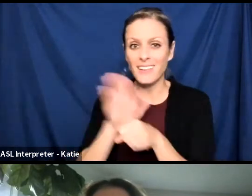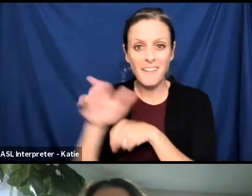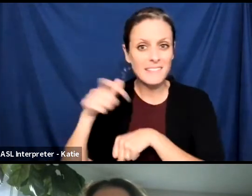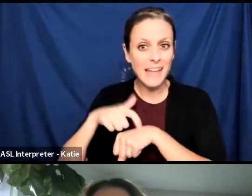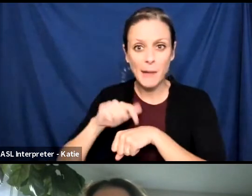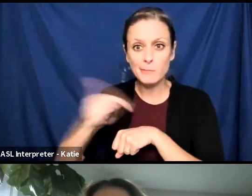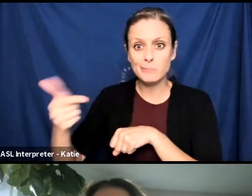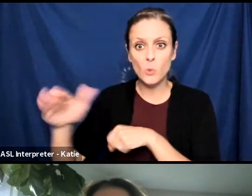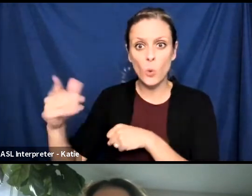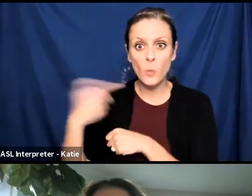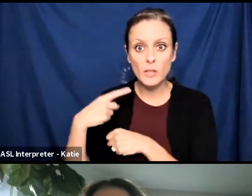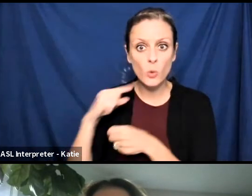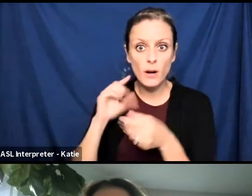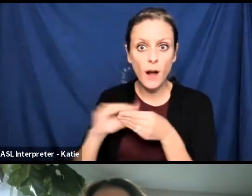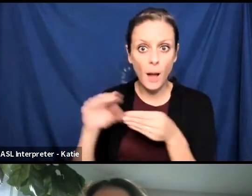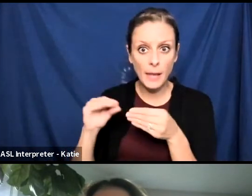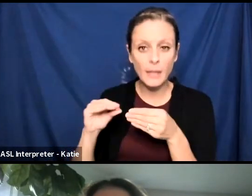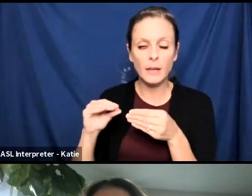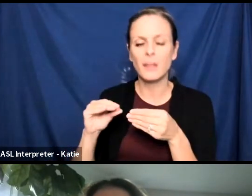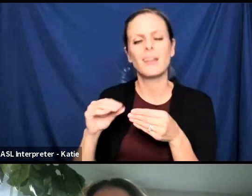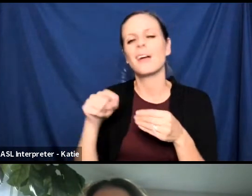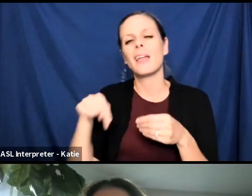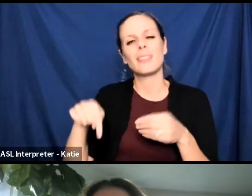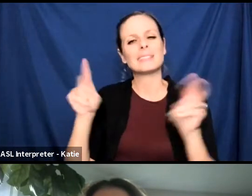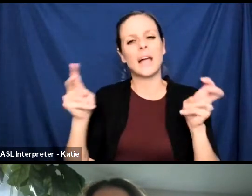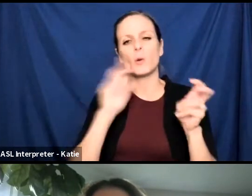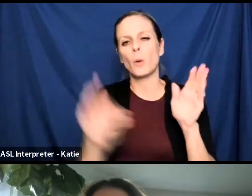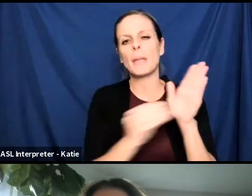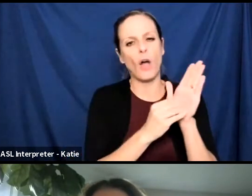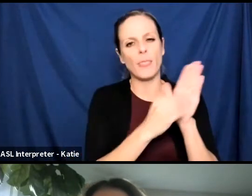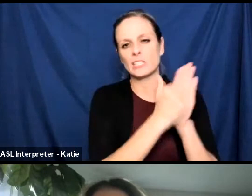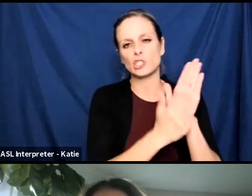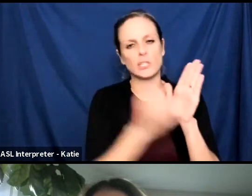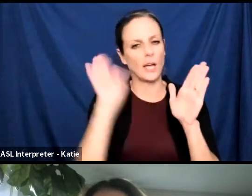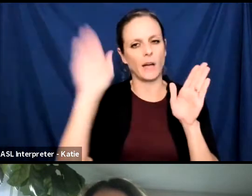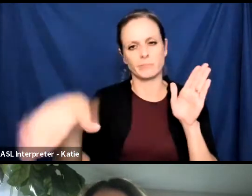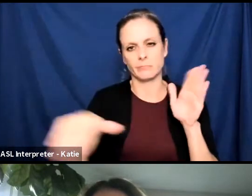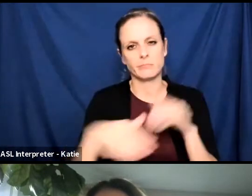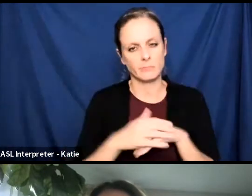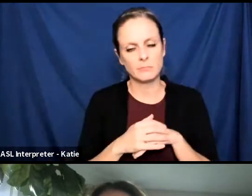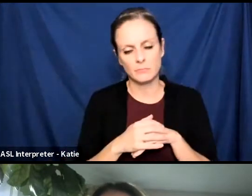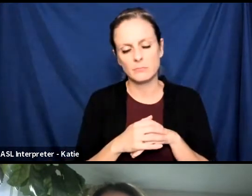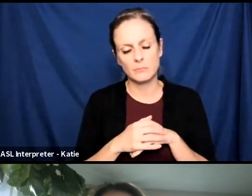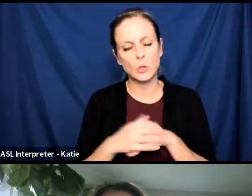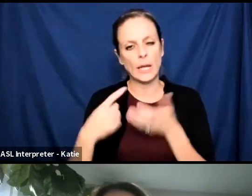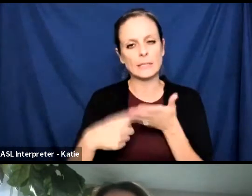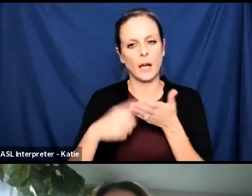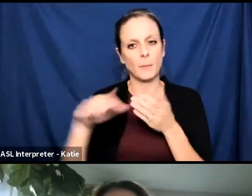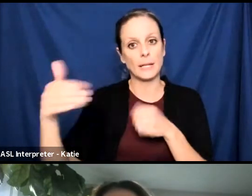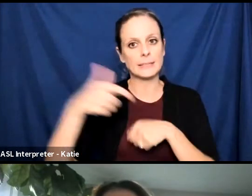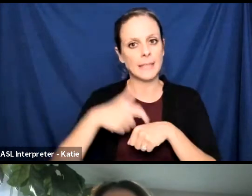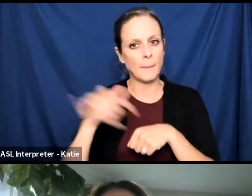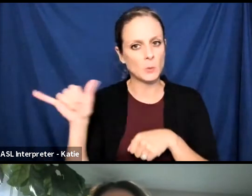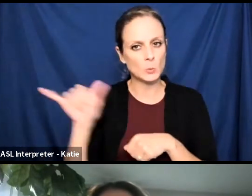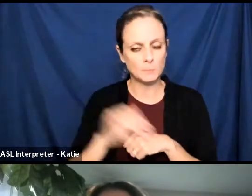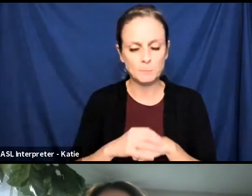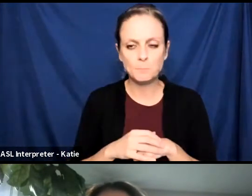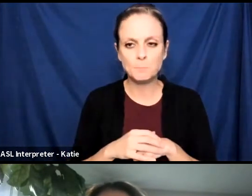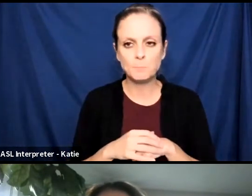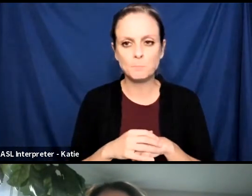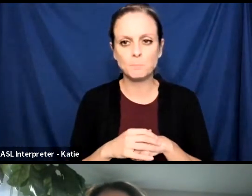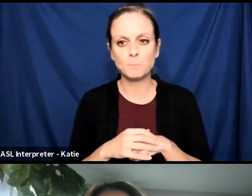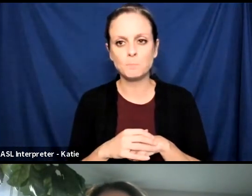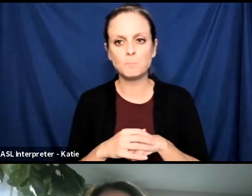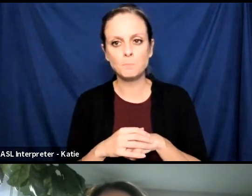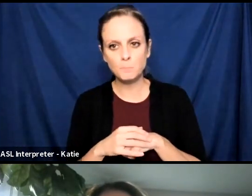this on the agenda for Awesome. a while. So yeah. That's great. So yeah,